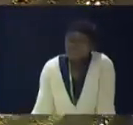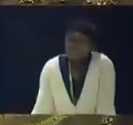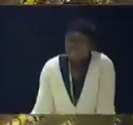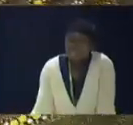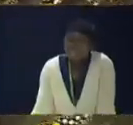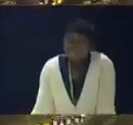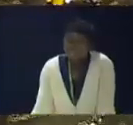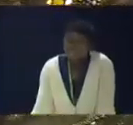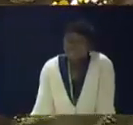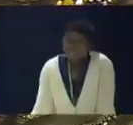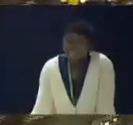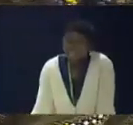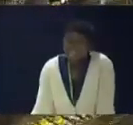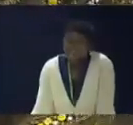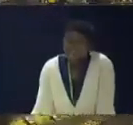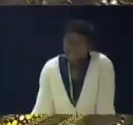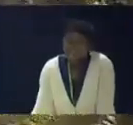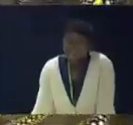expectations.